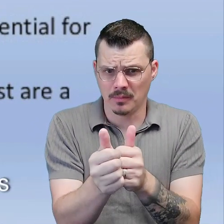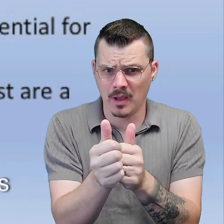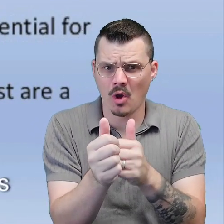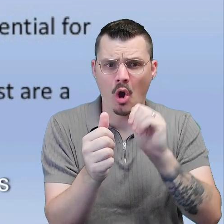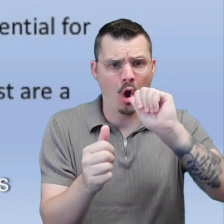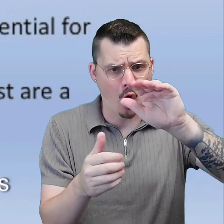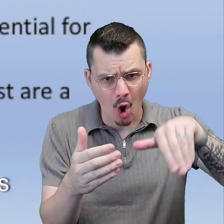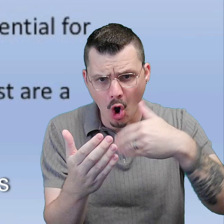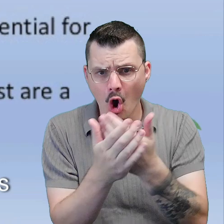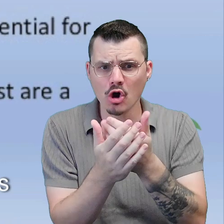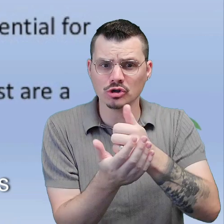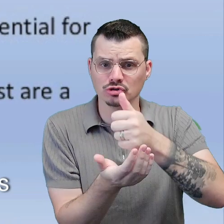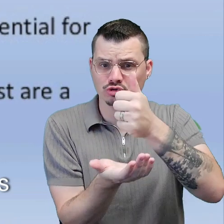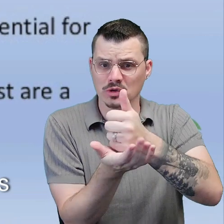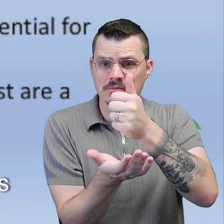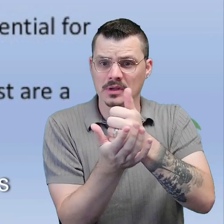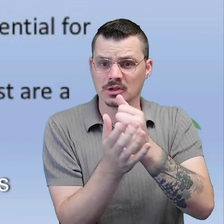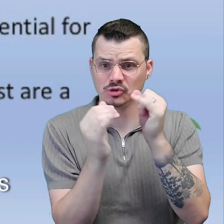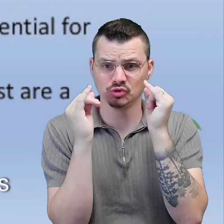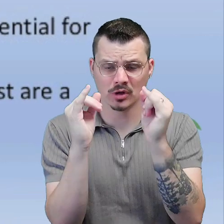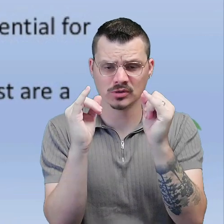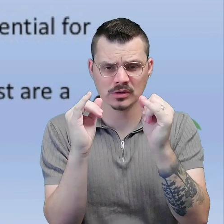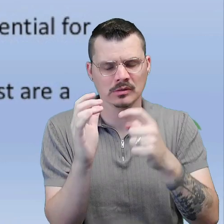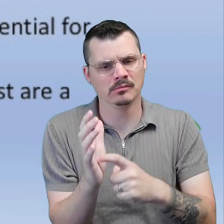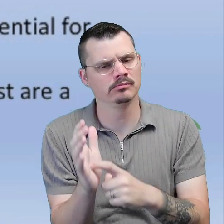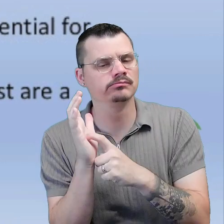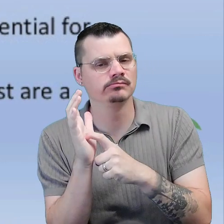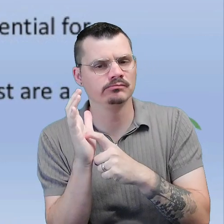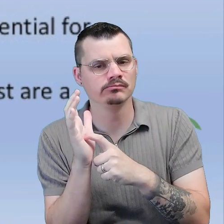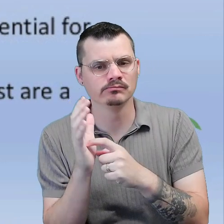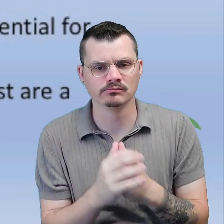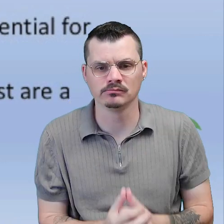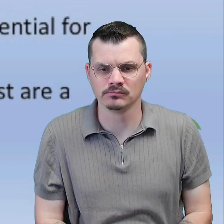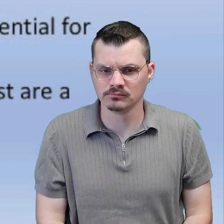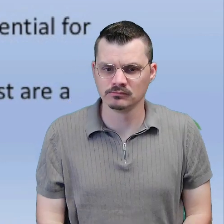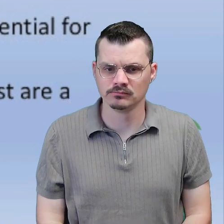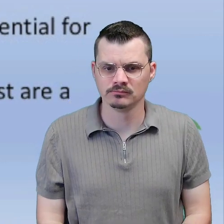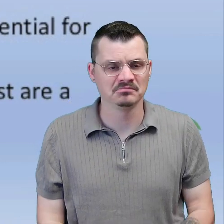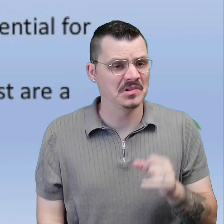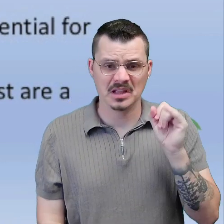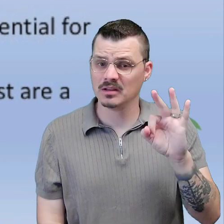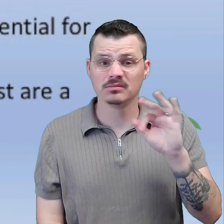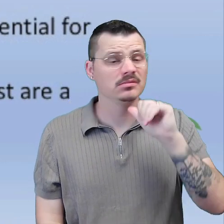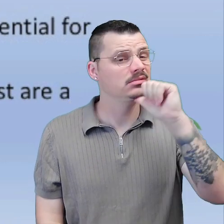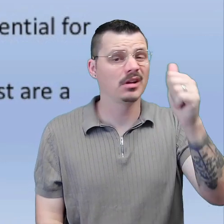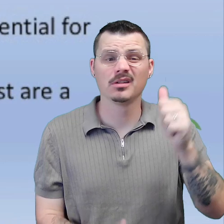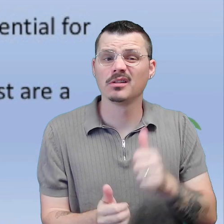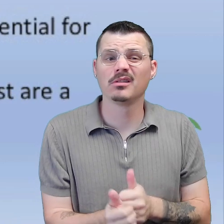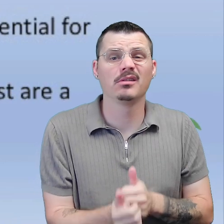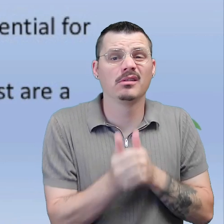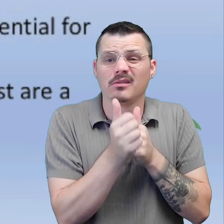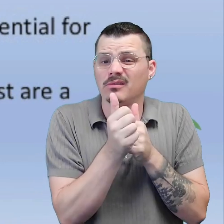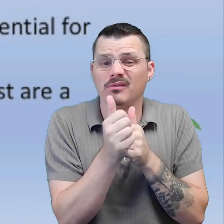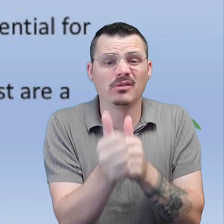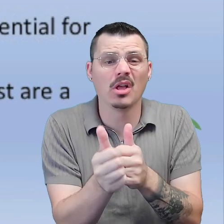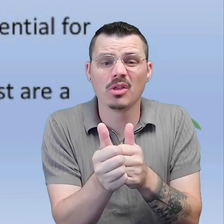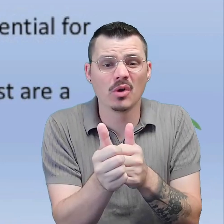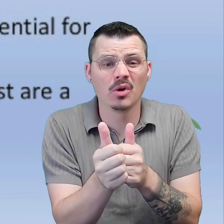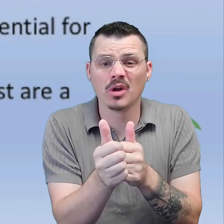Compliance with all treatment instructions was necessary. If people did not